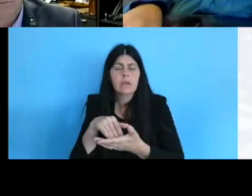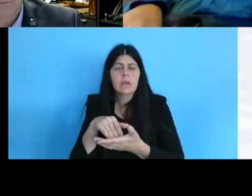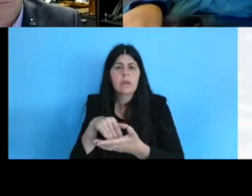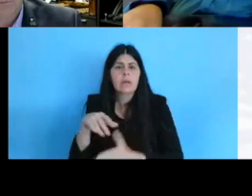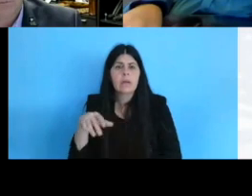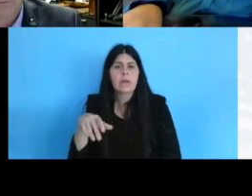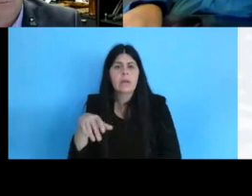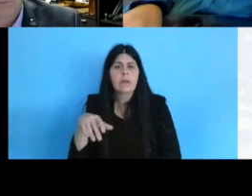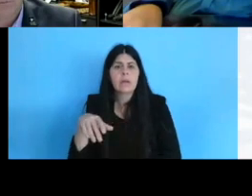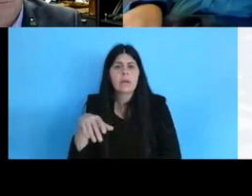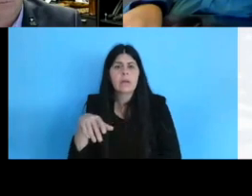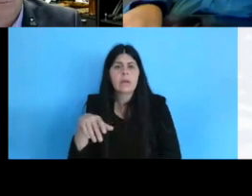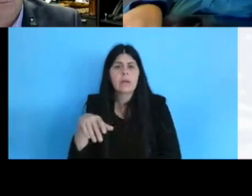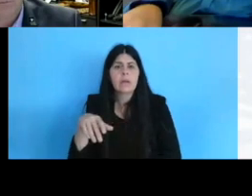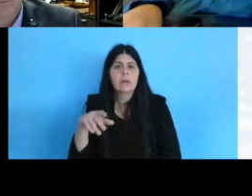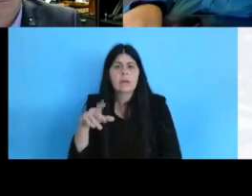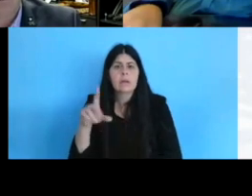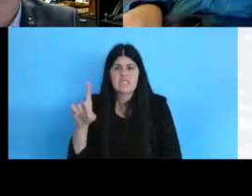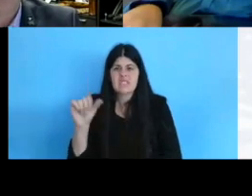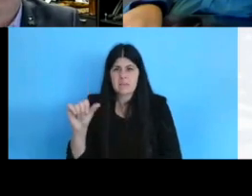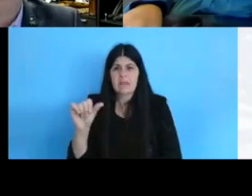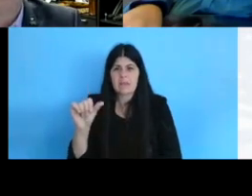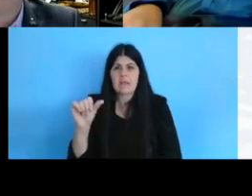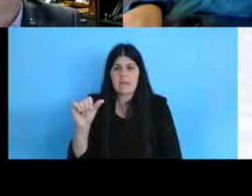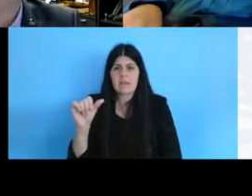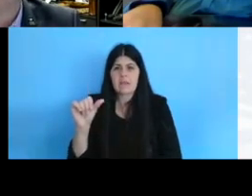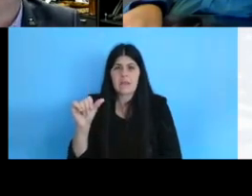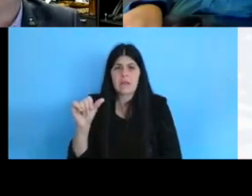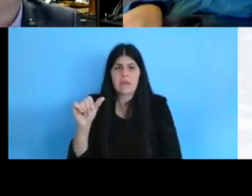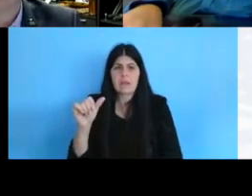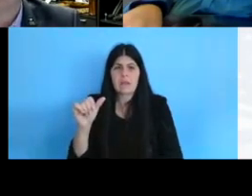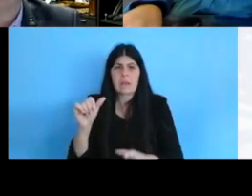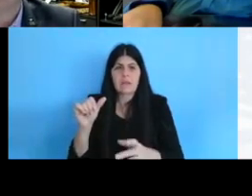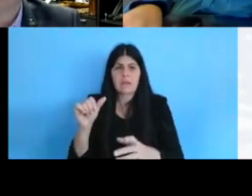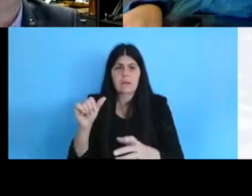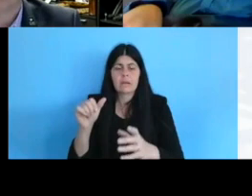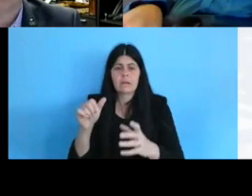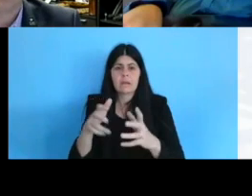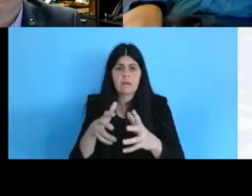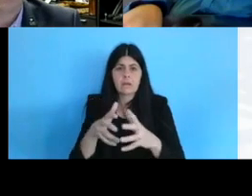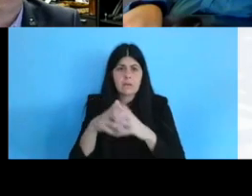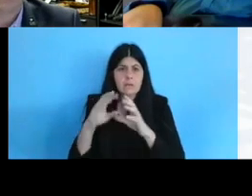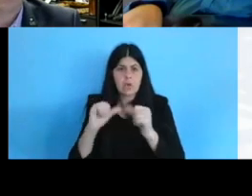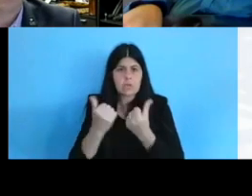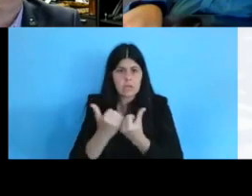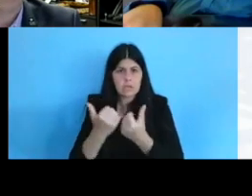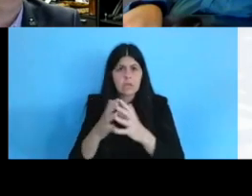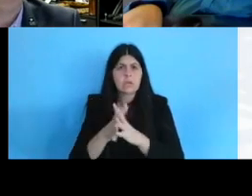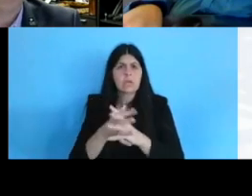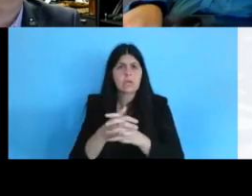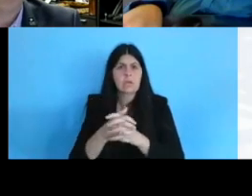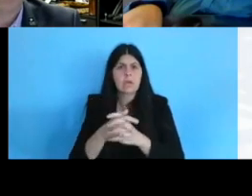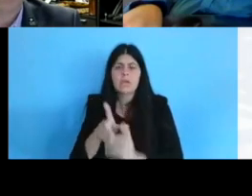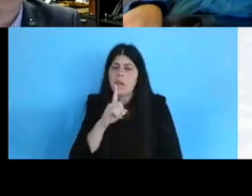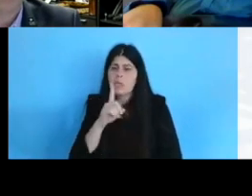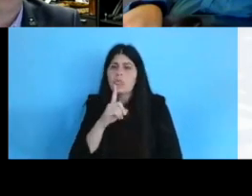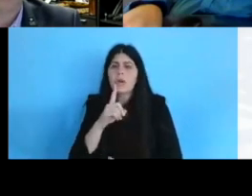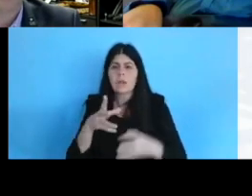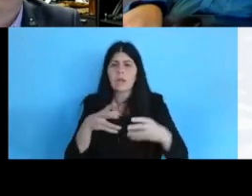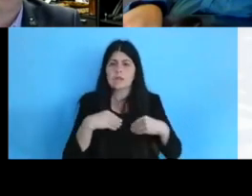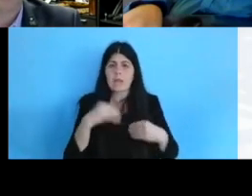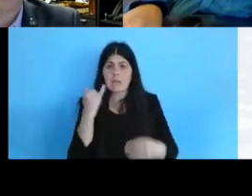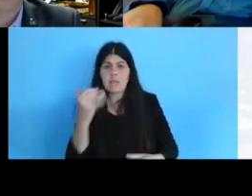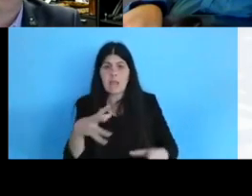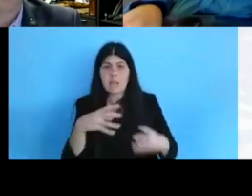embrace best practices for employing and supporting more persons with people with disabilities in their workforce